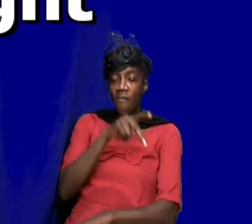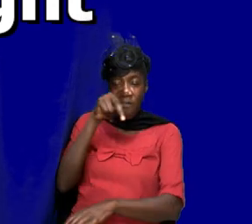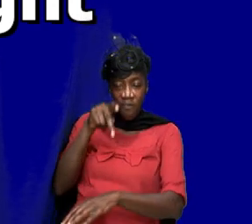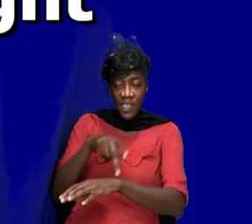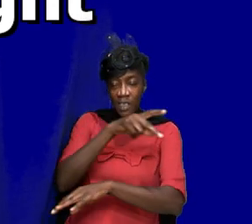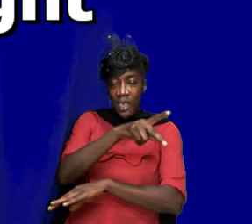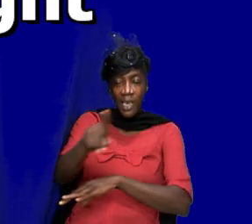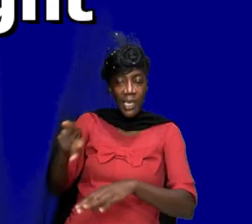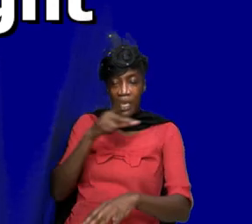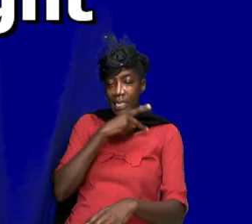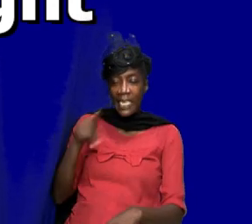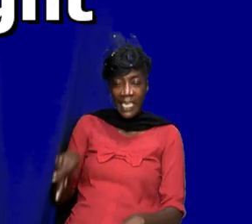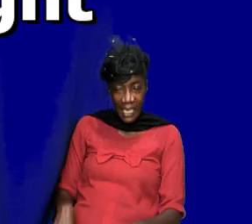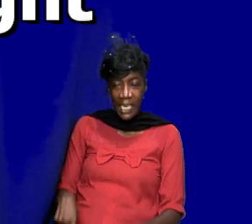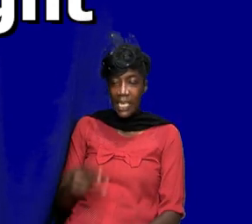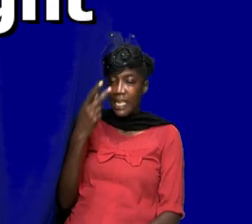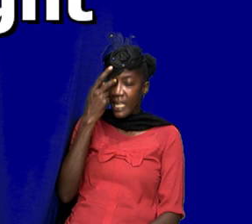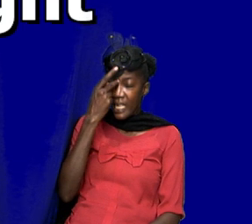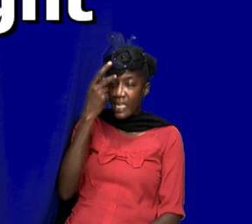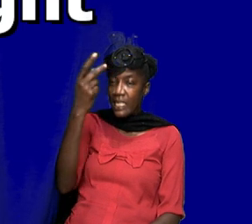see.